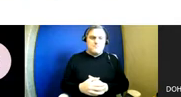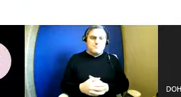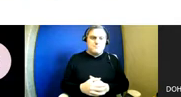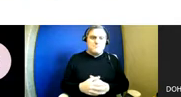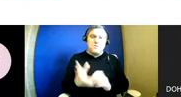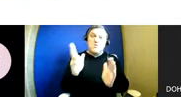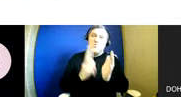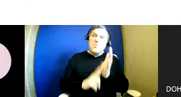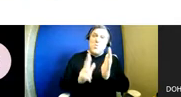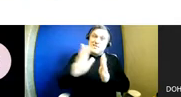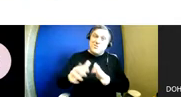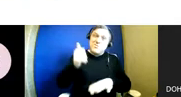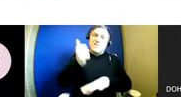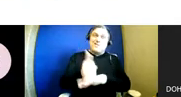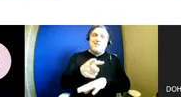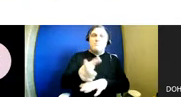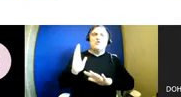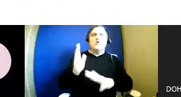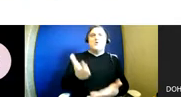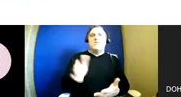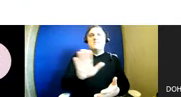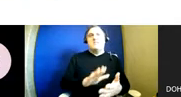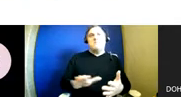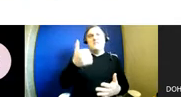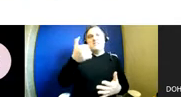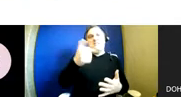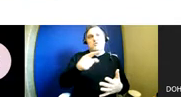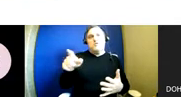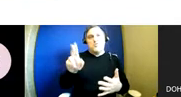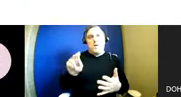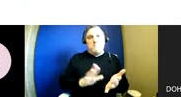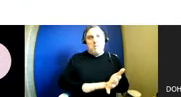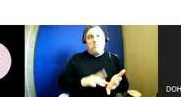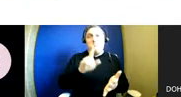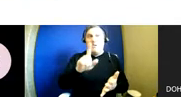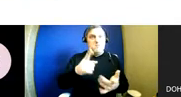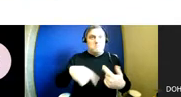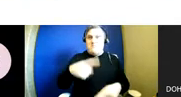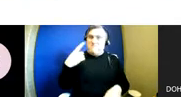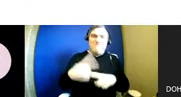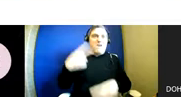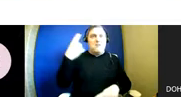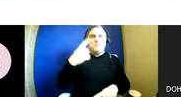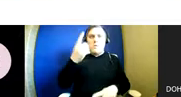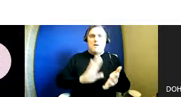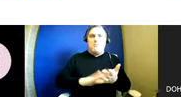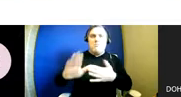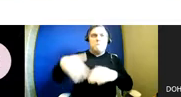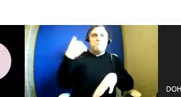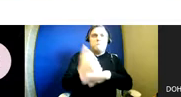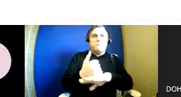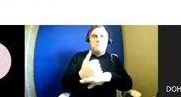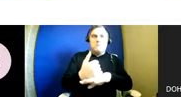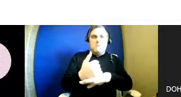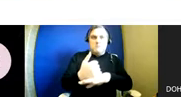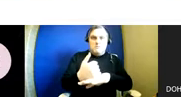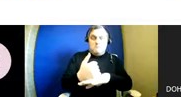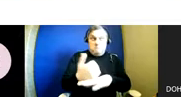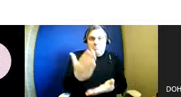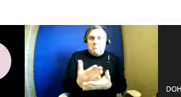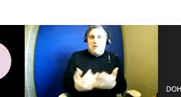setting up a service like this takes about 6 to 12 months, but we had to do it in a month. And amazingly, this